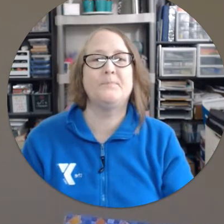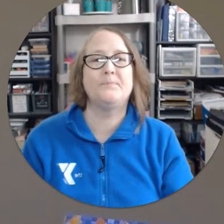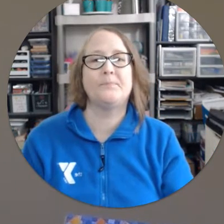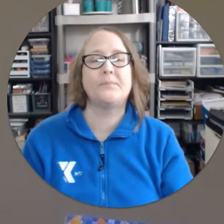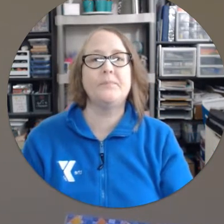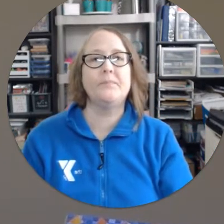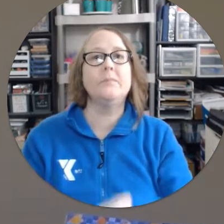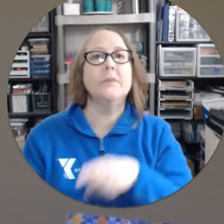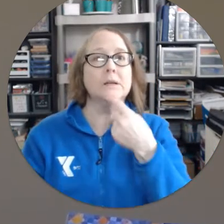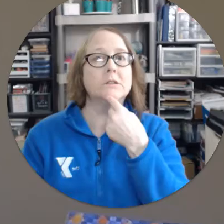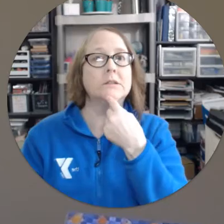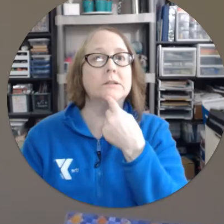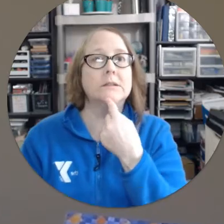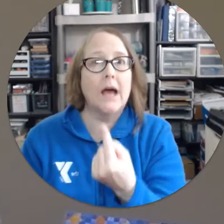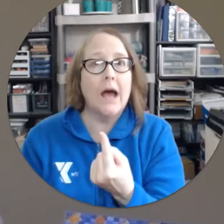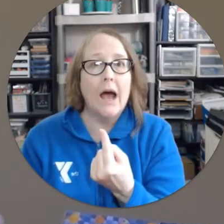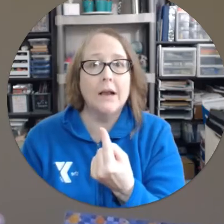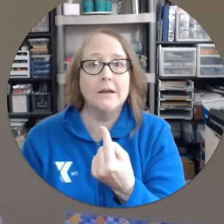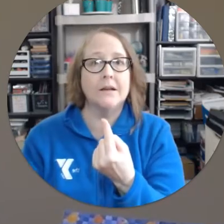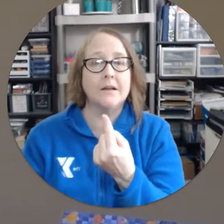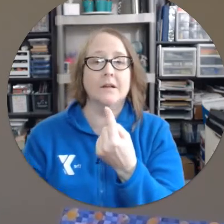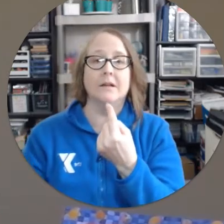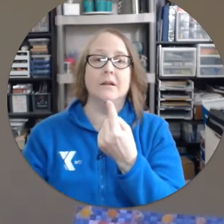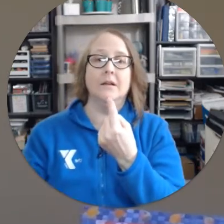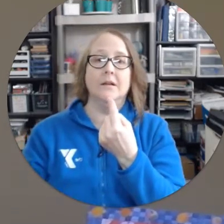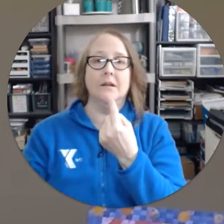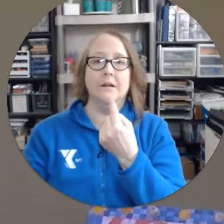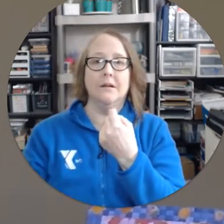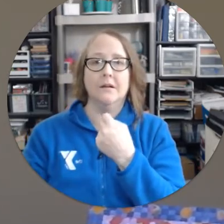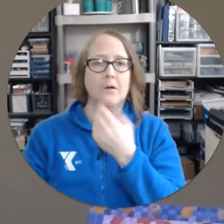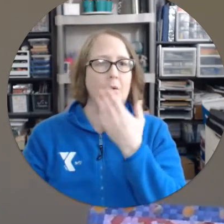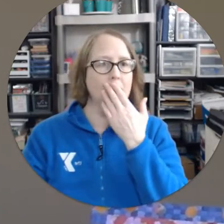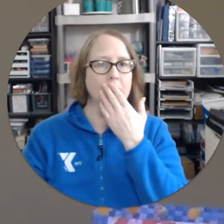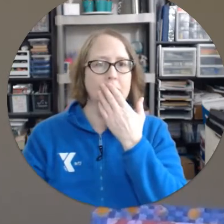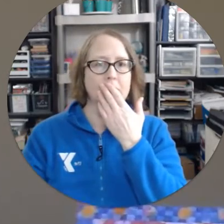she said as she went home.